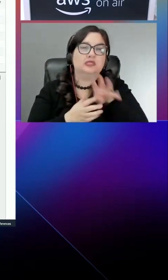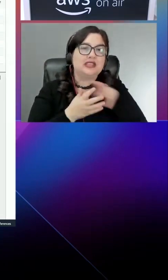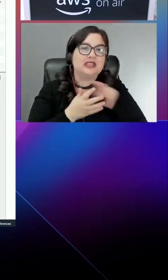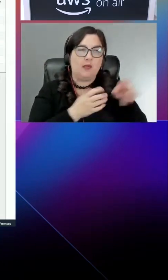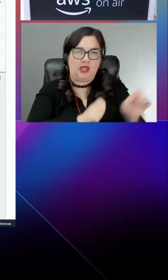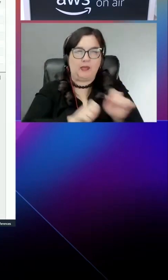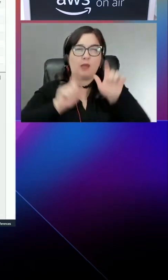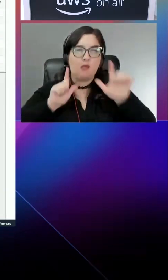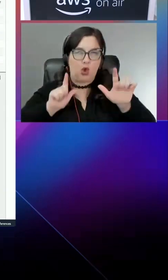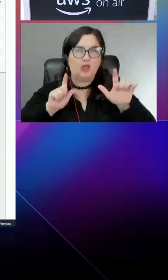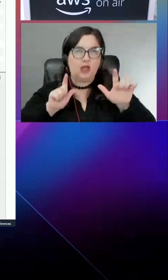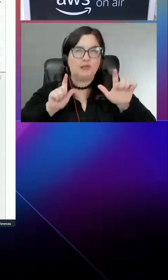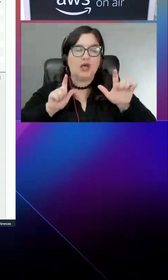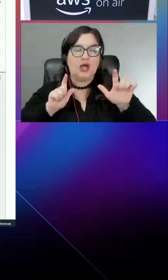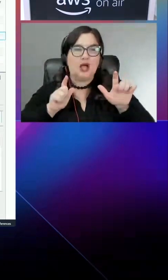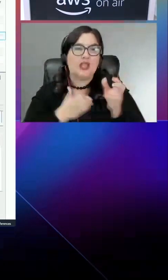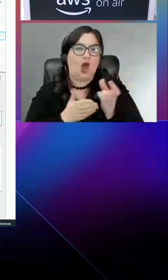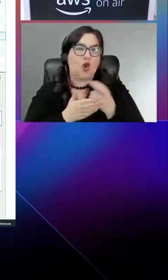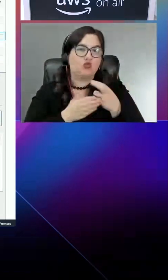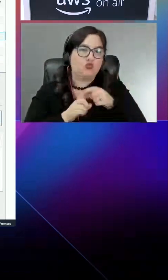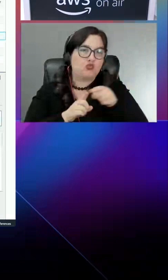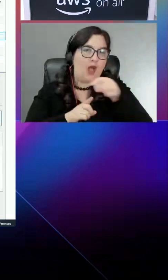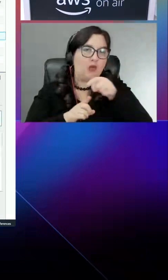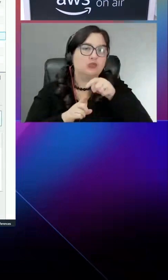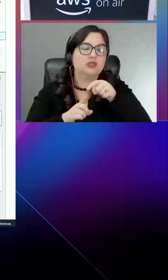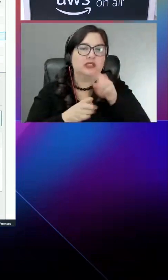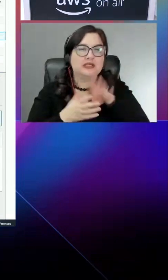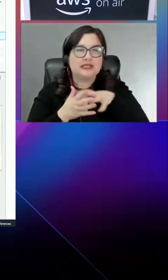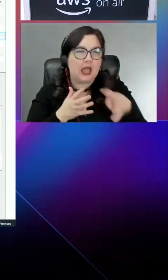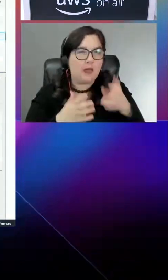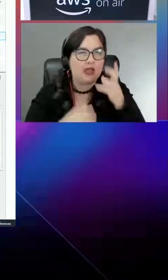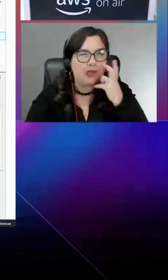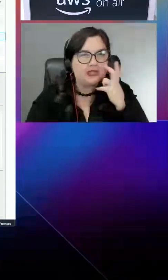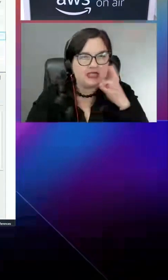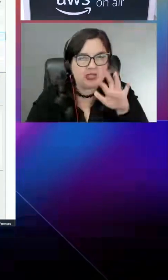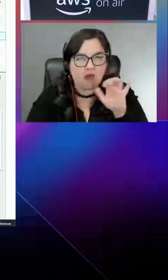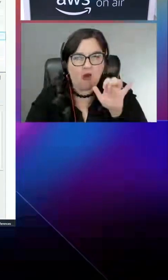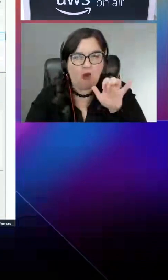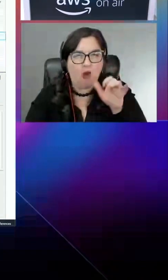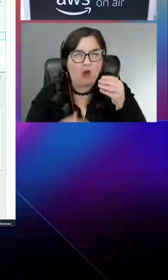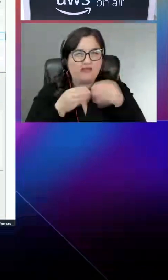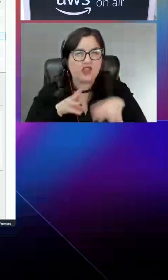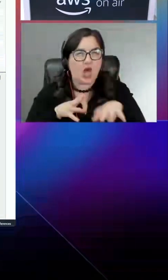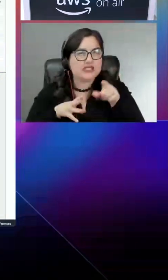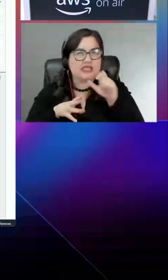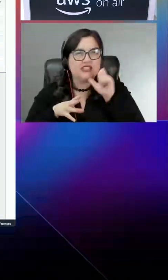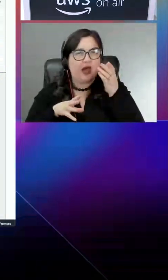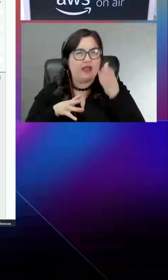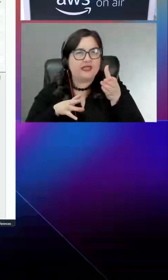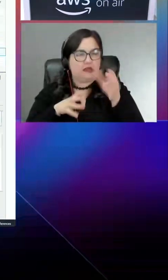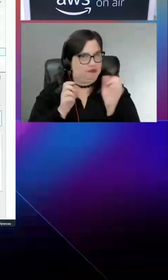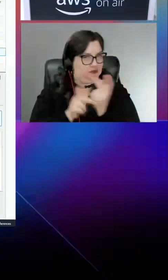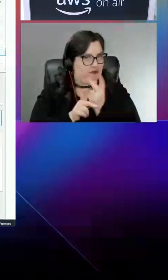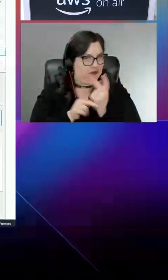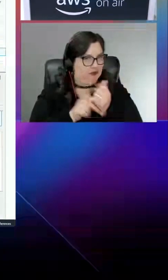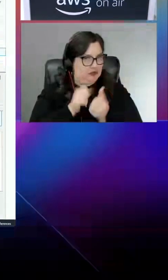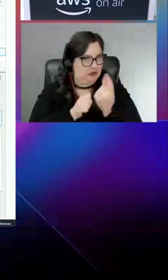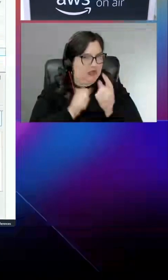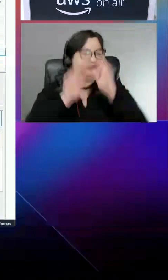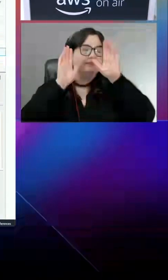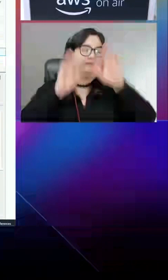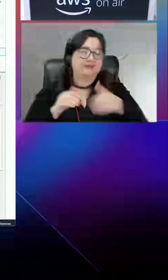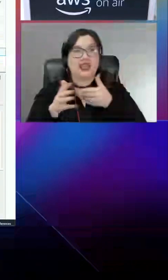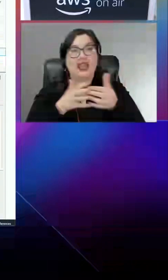route table of these, it looks like I've lost it here. Got to figure out which one of these. Either way, so whenever you click